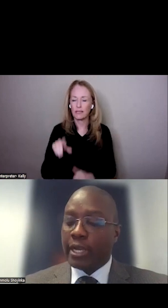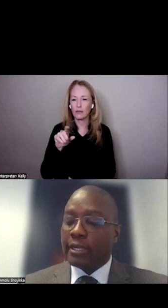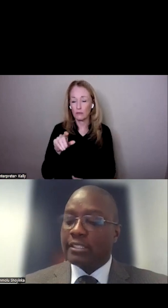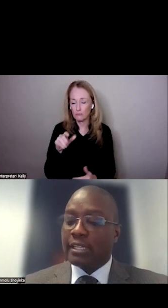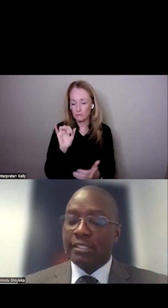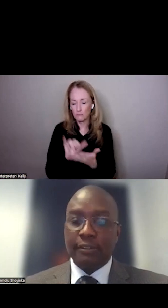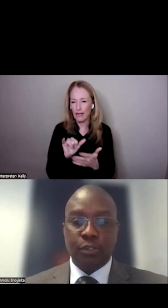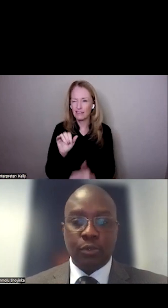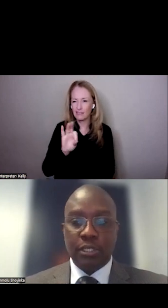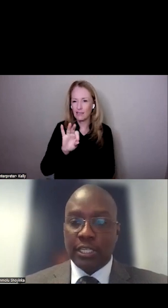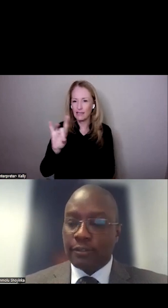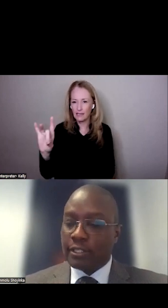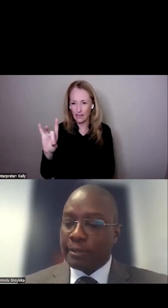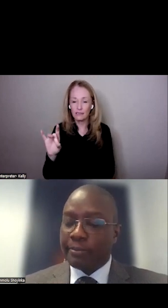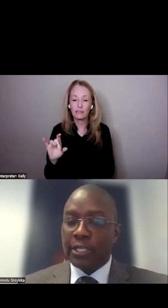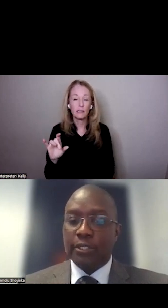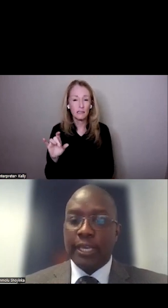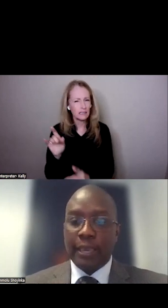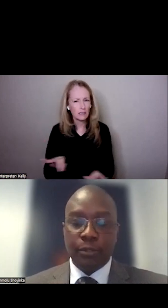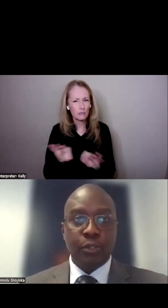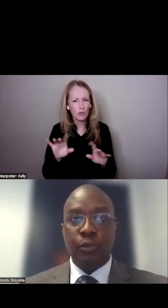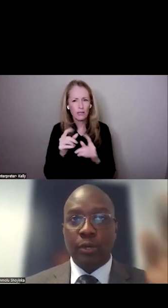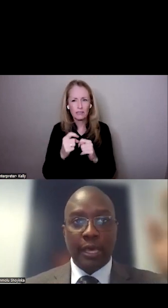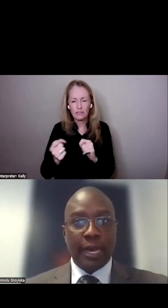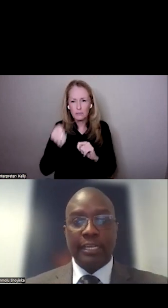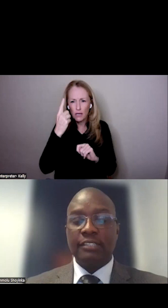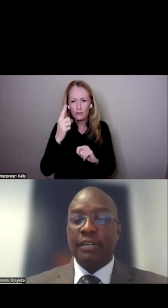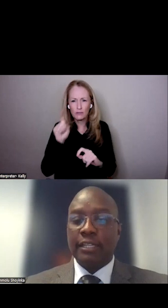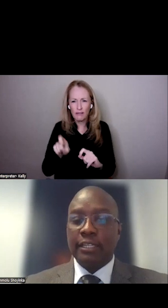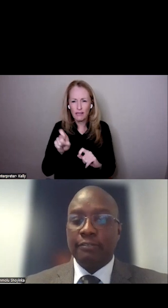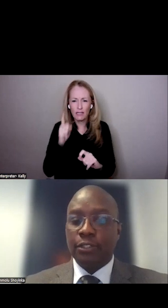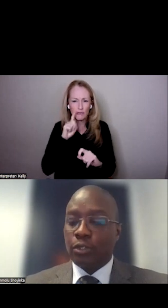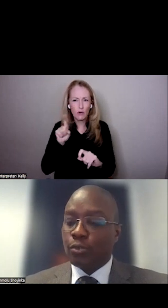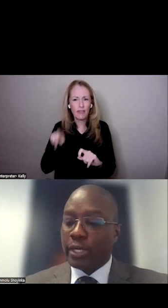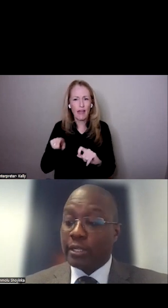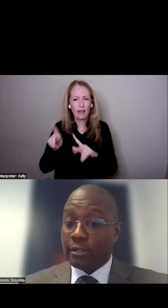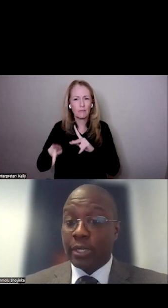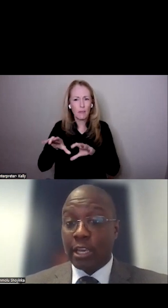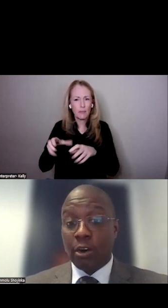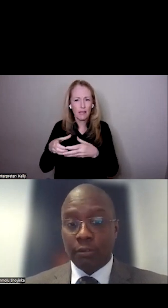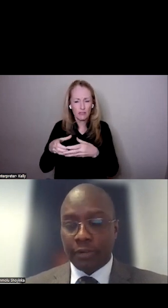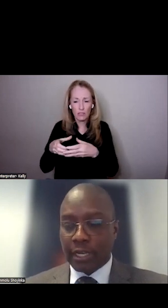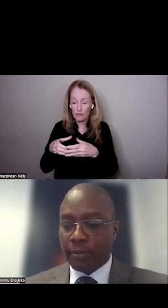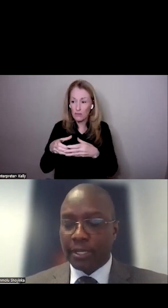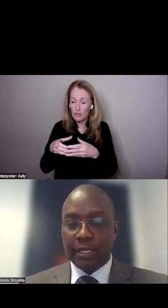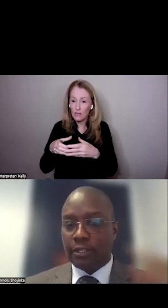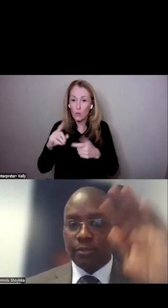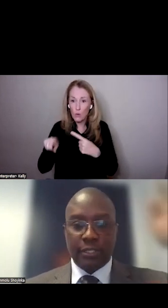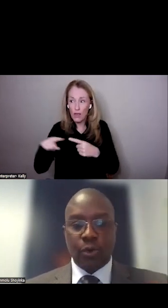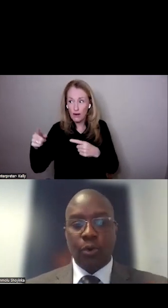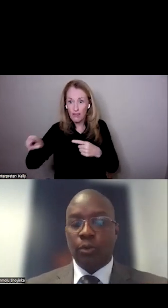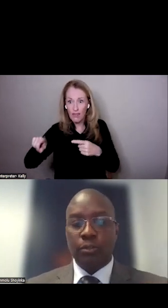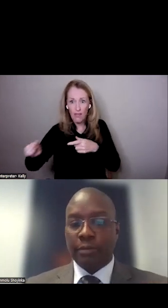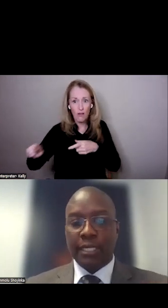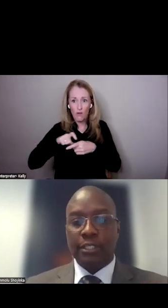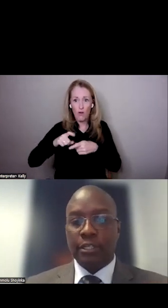are aware and sensitive to the needs of this population, able to identify individuals when they call for help, and there's